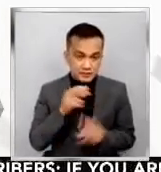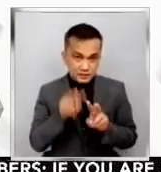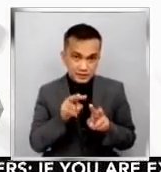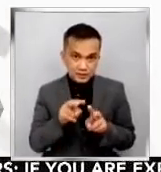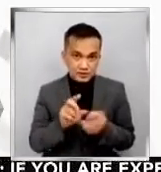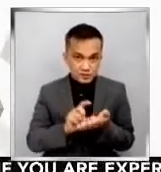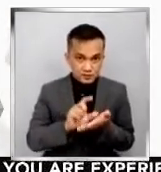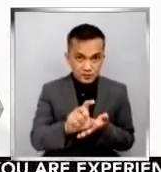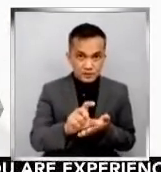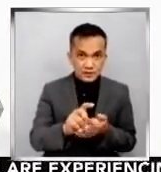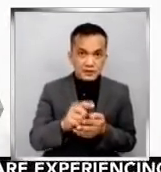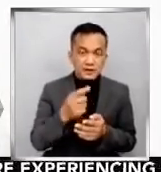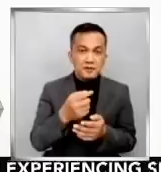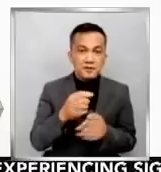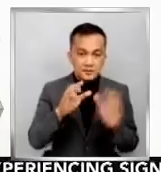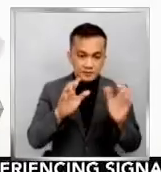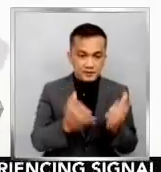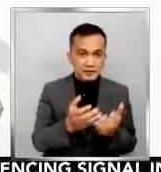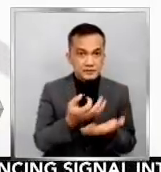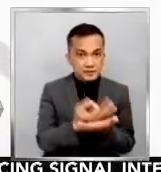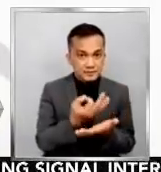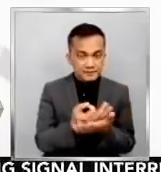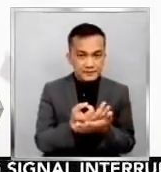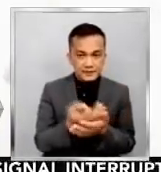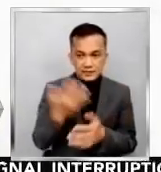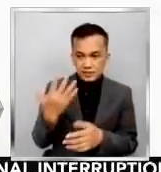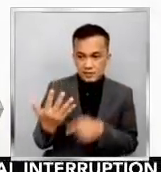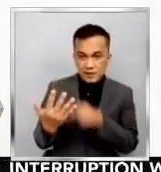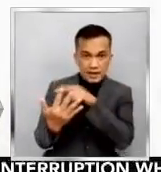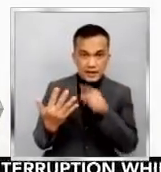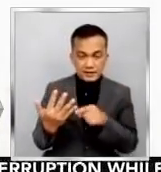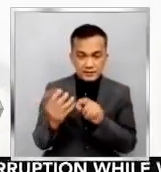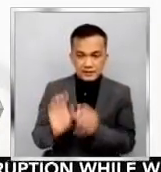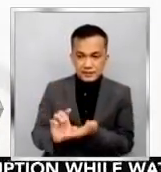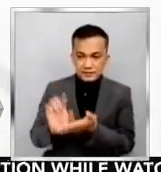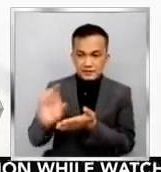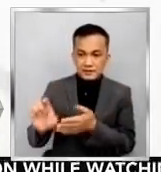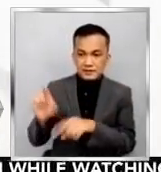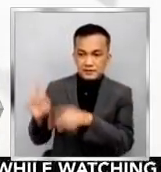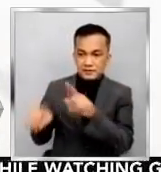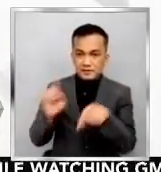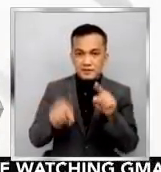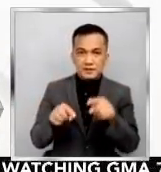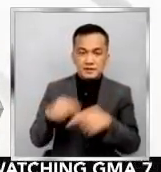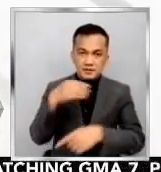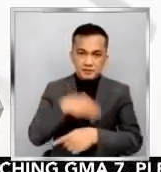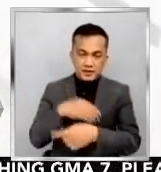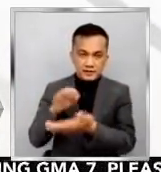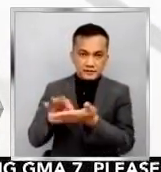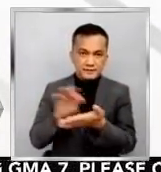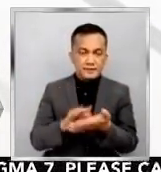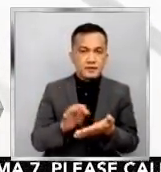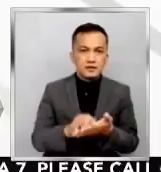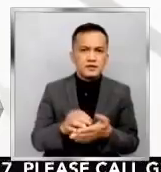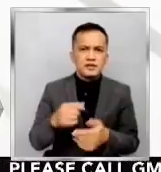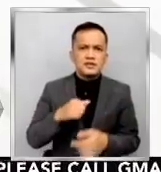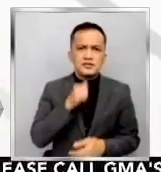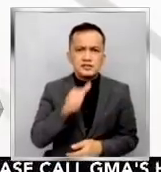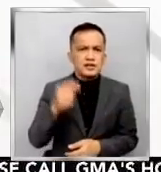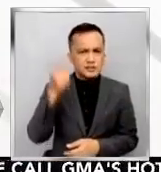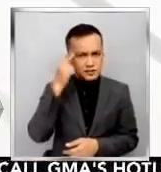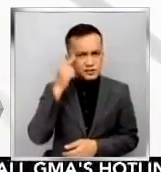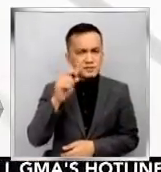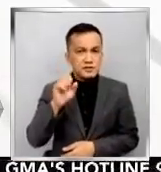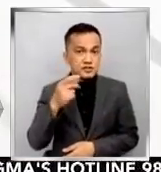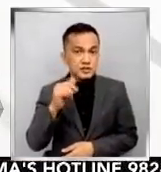jar. Yung lima na to, ito yung i-allocate ko sa iba't ibang bank accounts. Hindi raw inakala ni Charmaine na marami ang